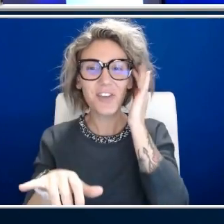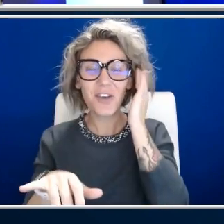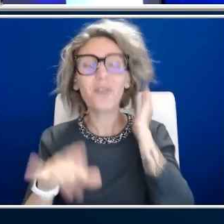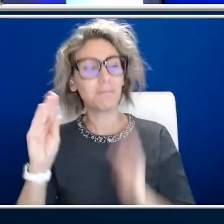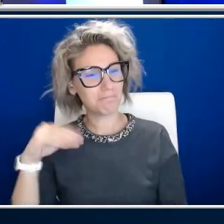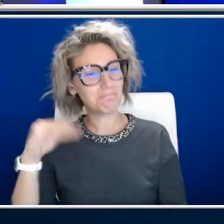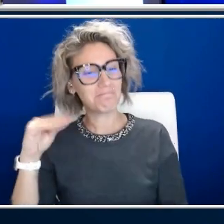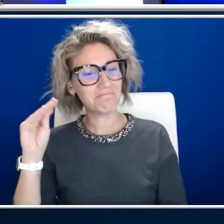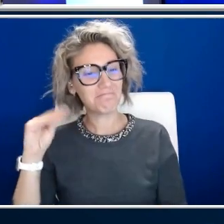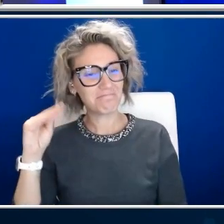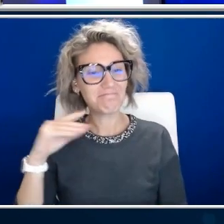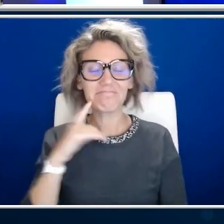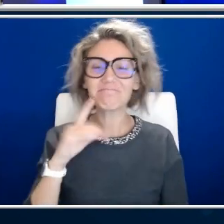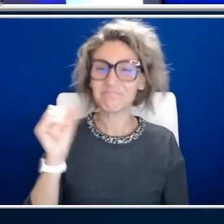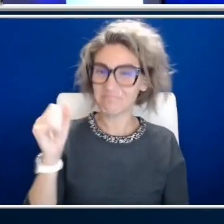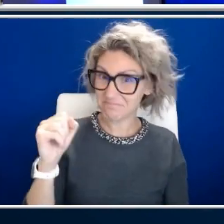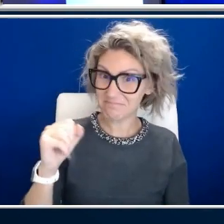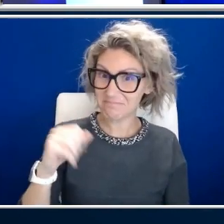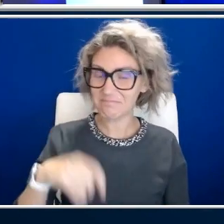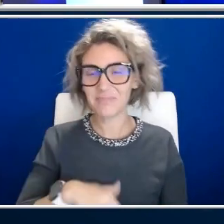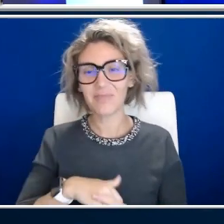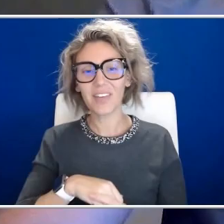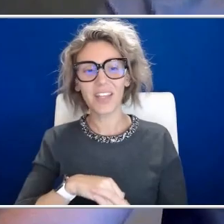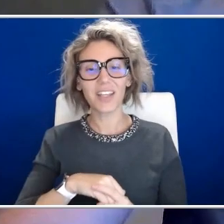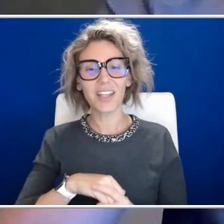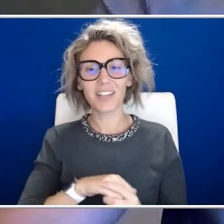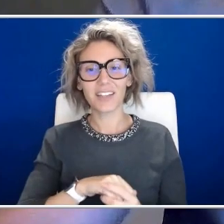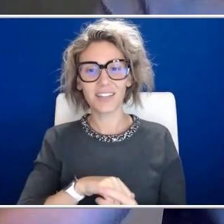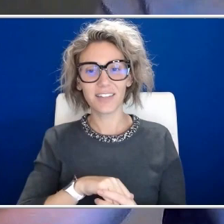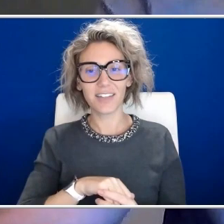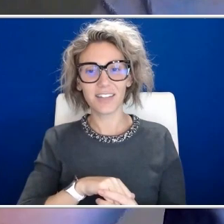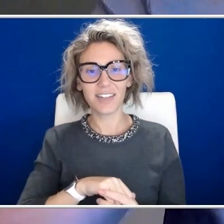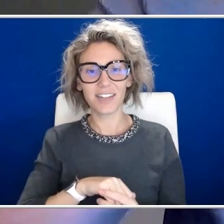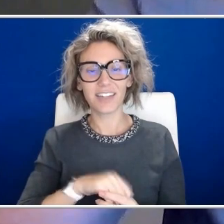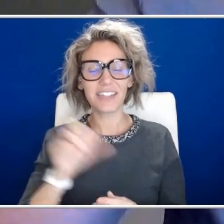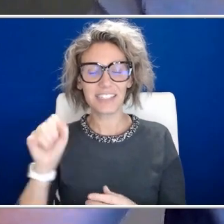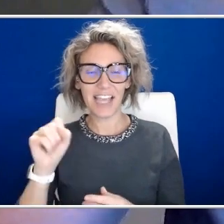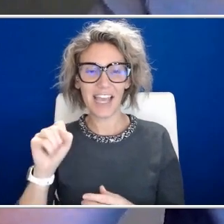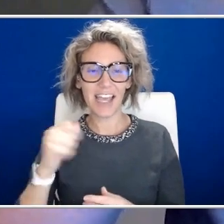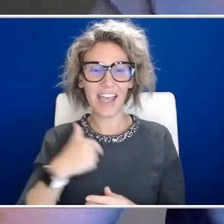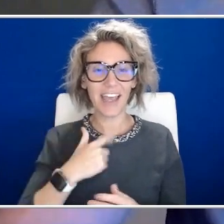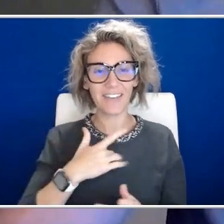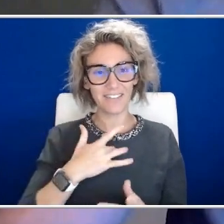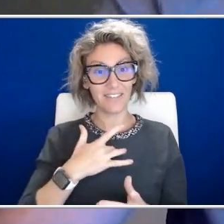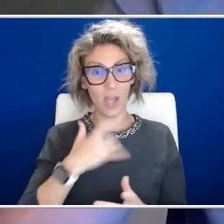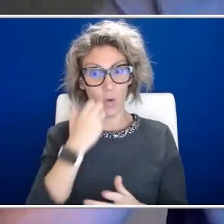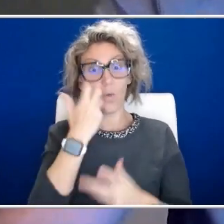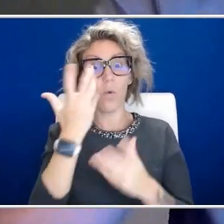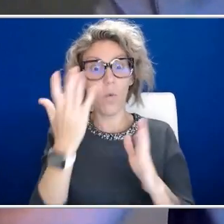accurate? Yeah, no, and I immediately felt warmer in the